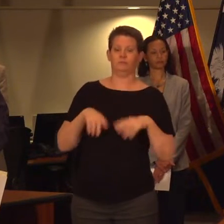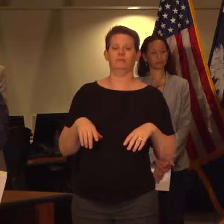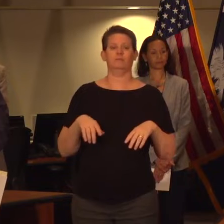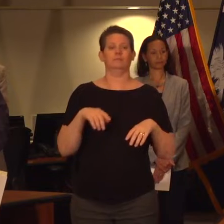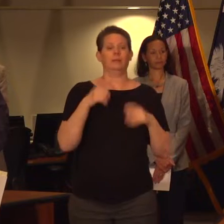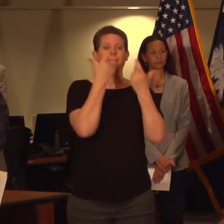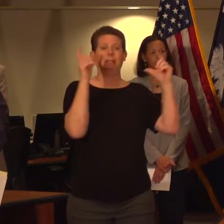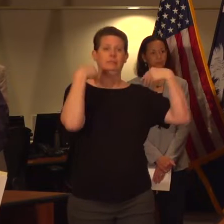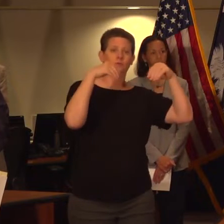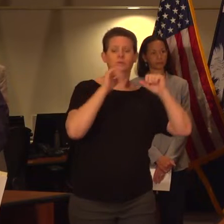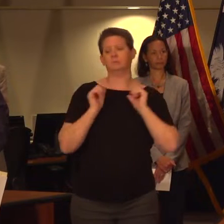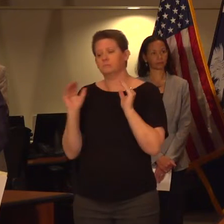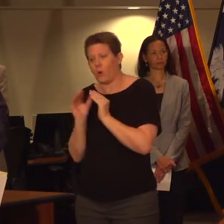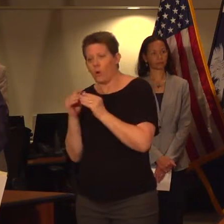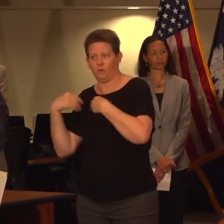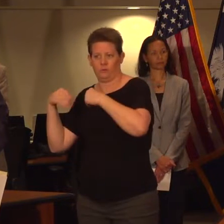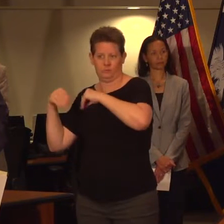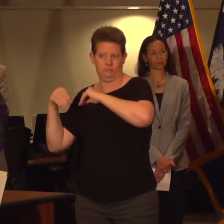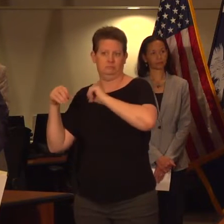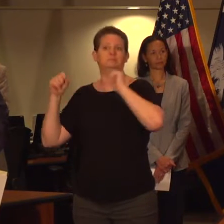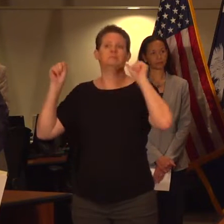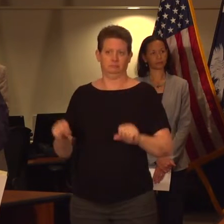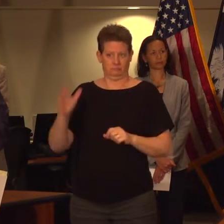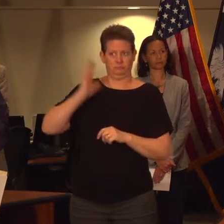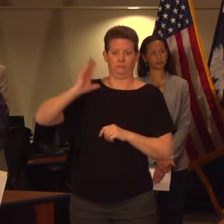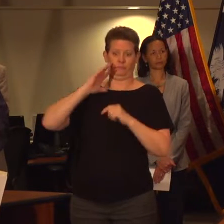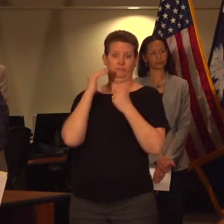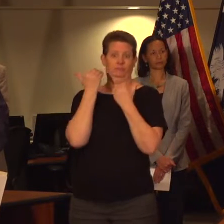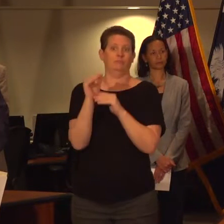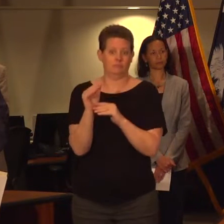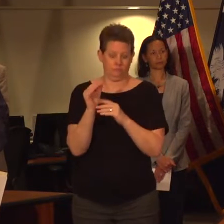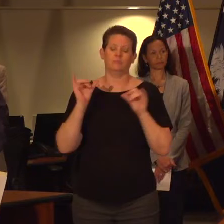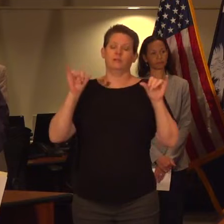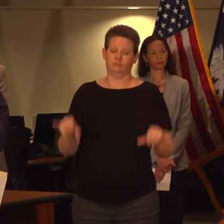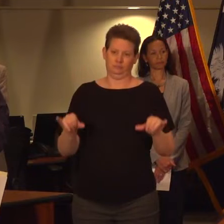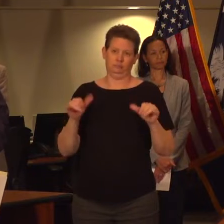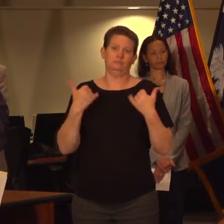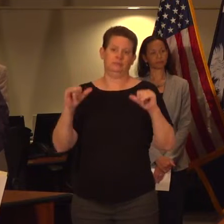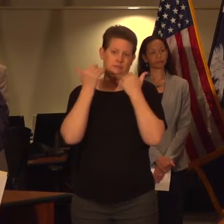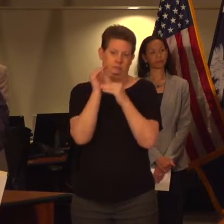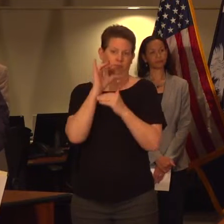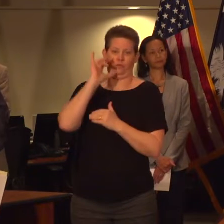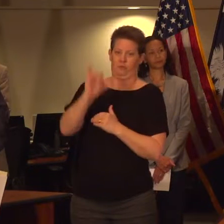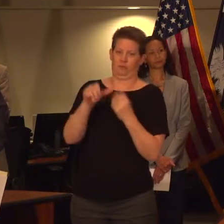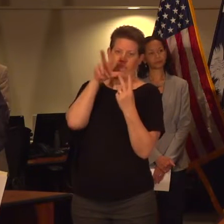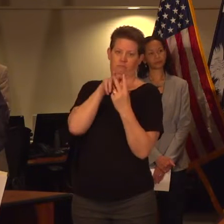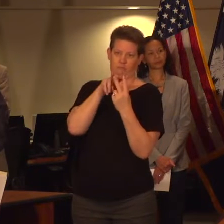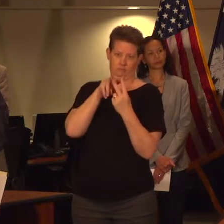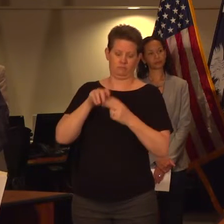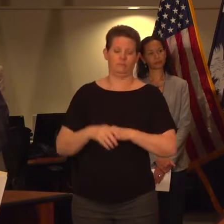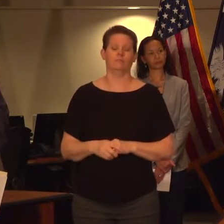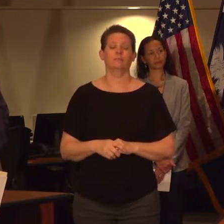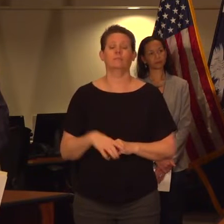stores and the small retailers as well that had been restricted are restricted now only in that fashion. And back